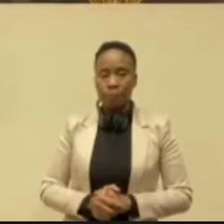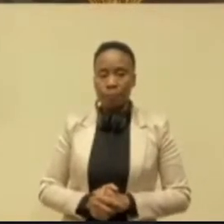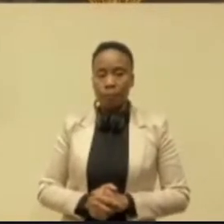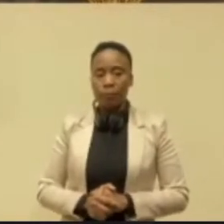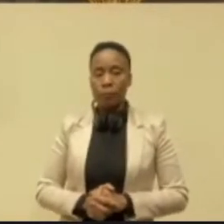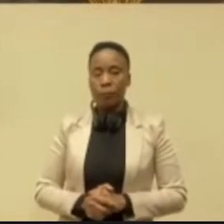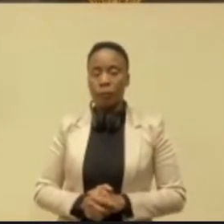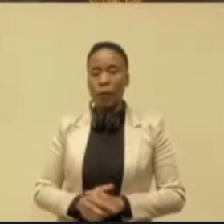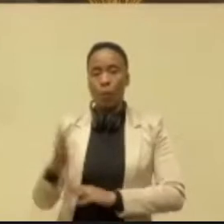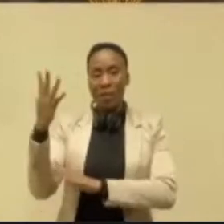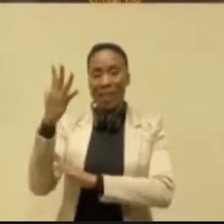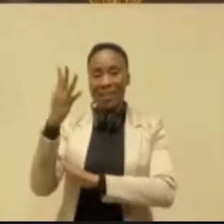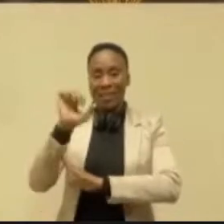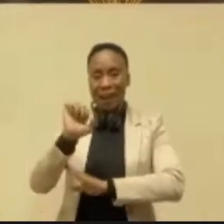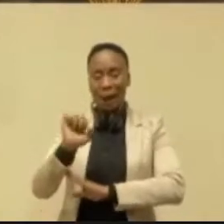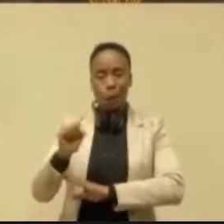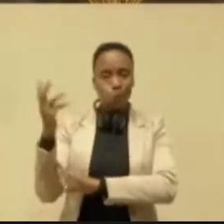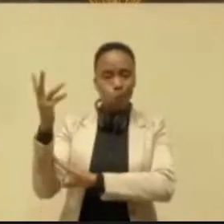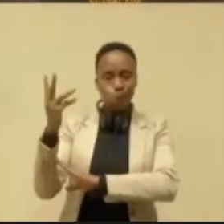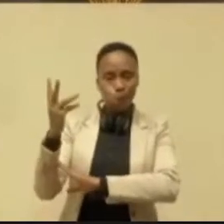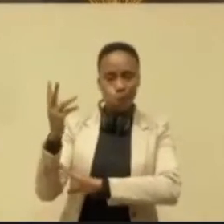to complete your presentation